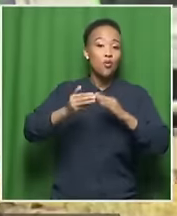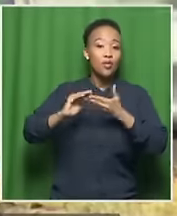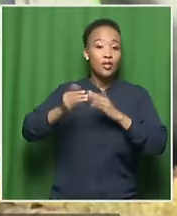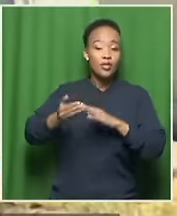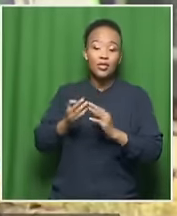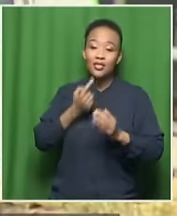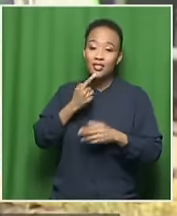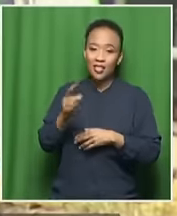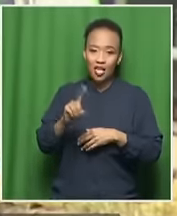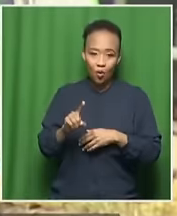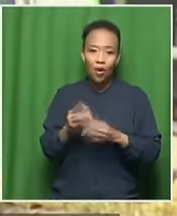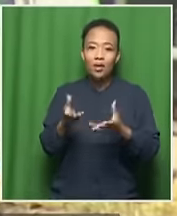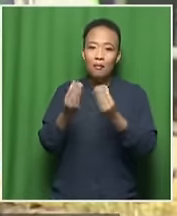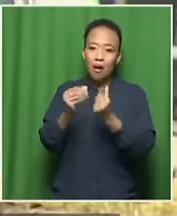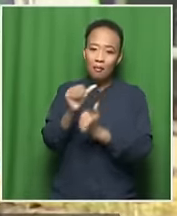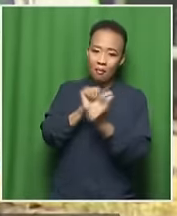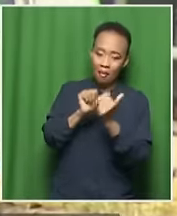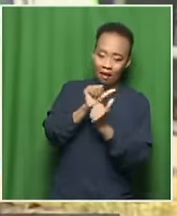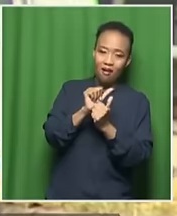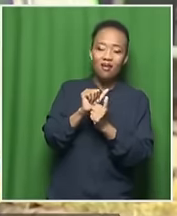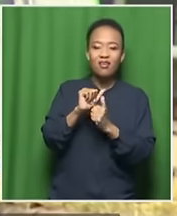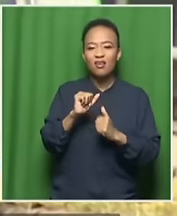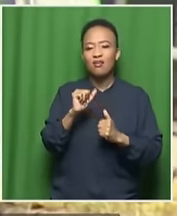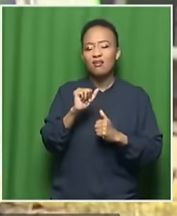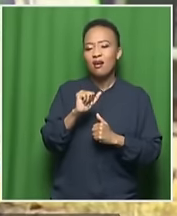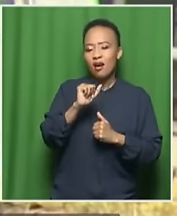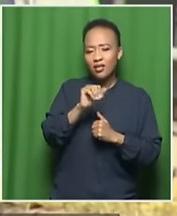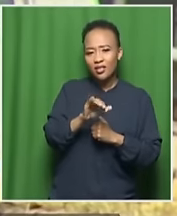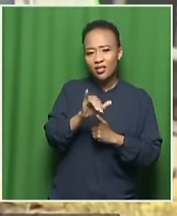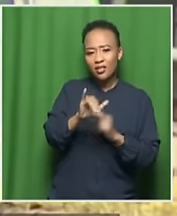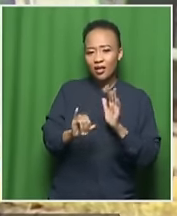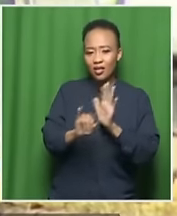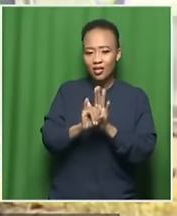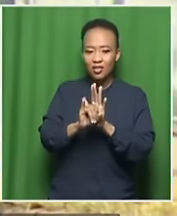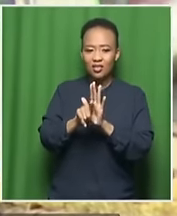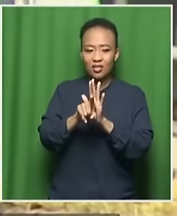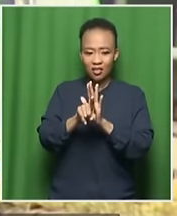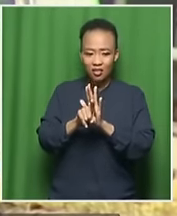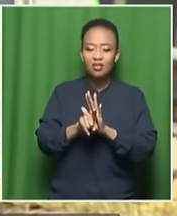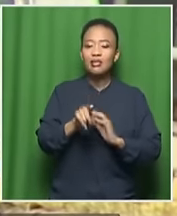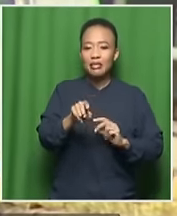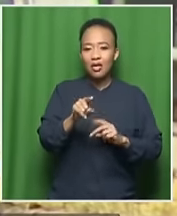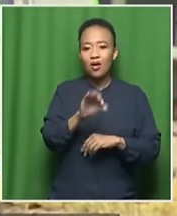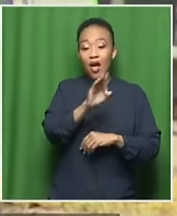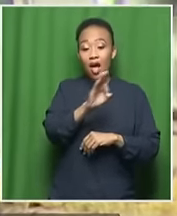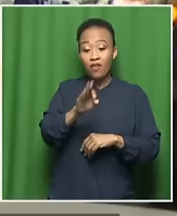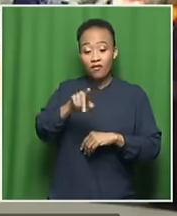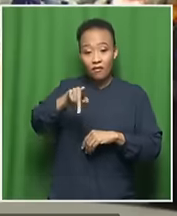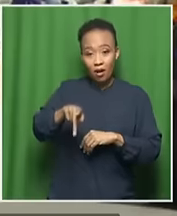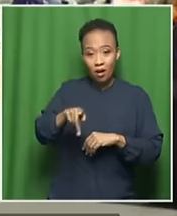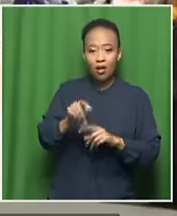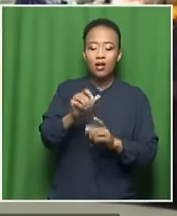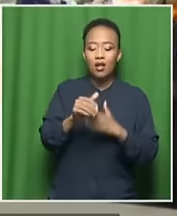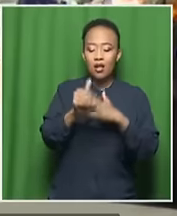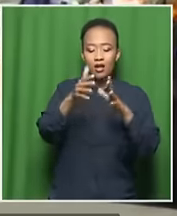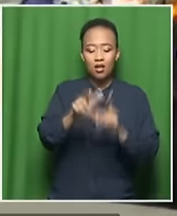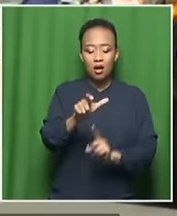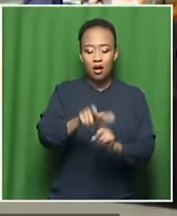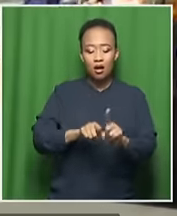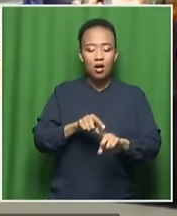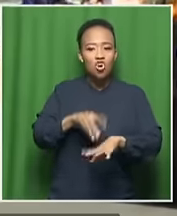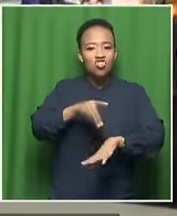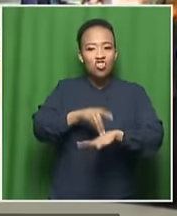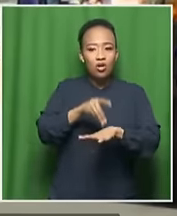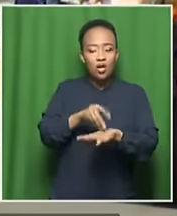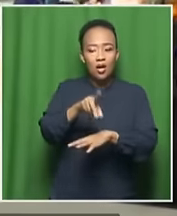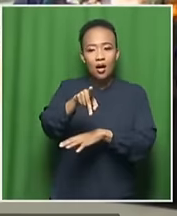of identity and the protection of culture and diversity. Freedom Front Plus leader Dr. Pieter Groenewald joins me here in